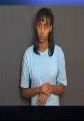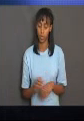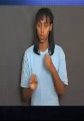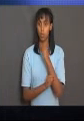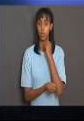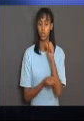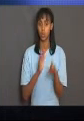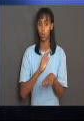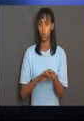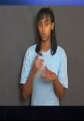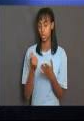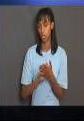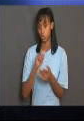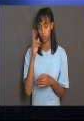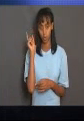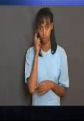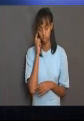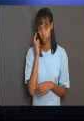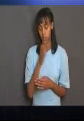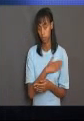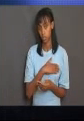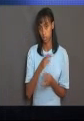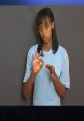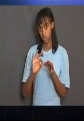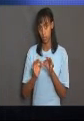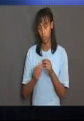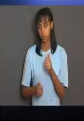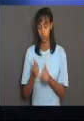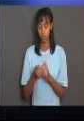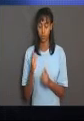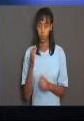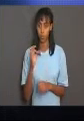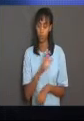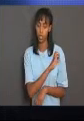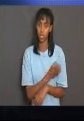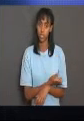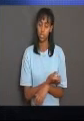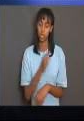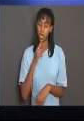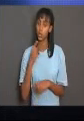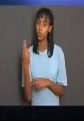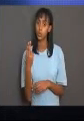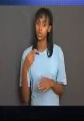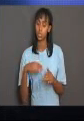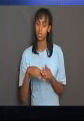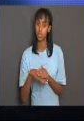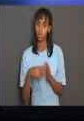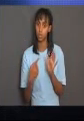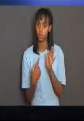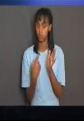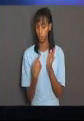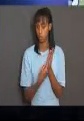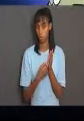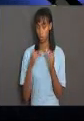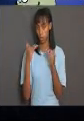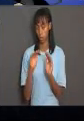Based on the lecture you heard, please determine which forms of energy are used in the shown amounts.